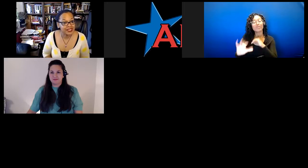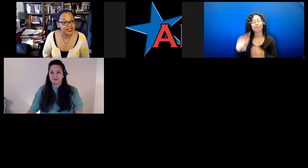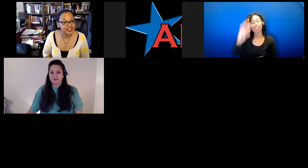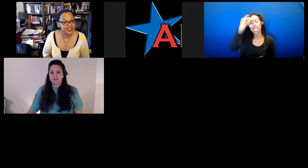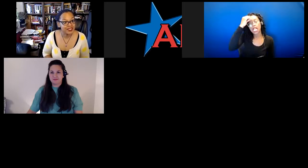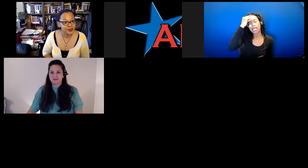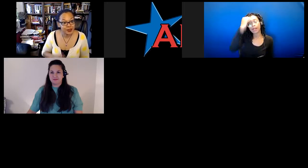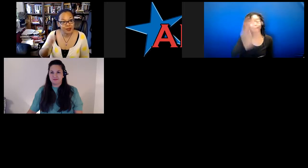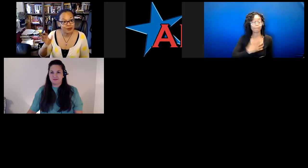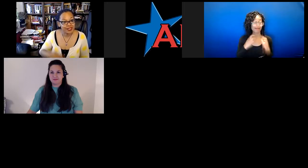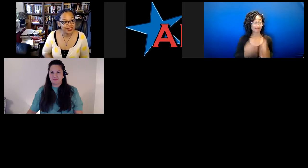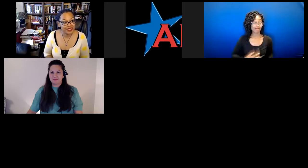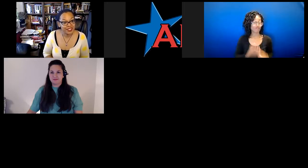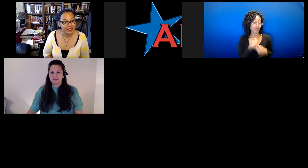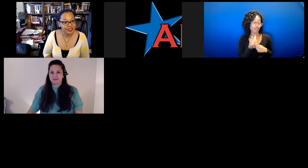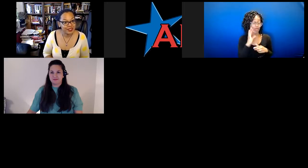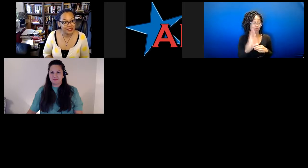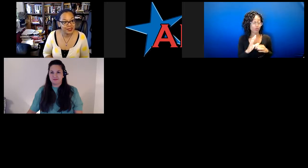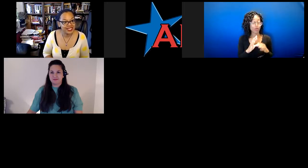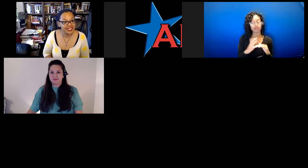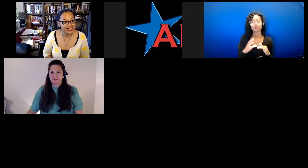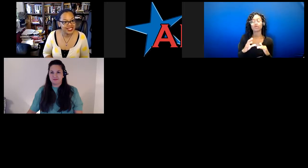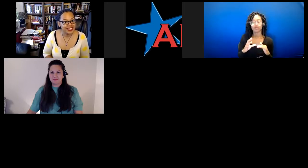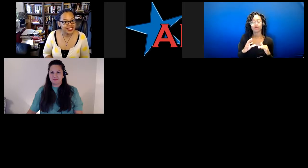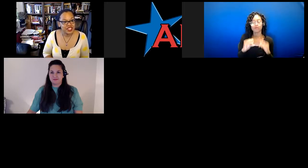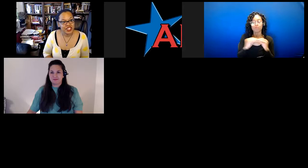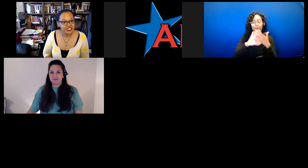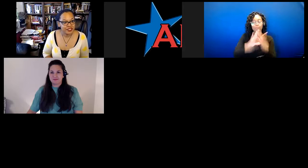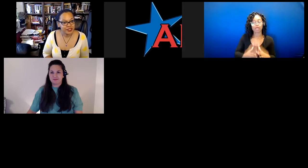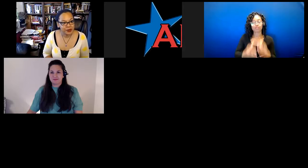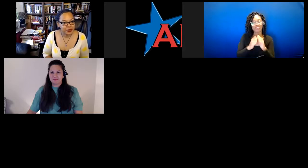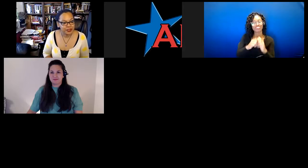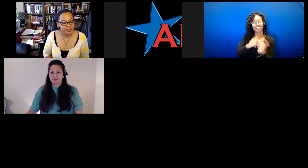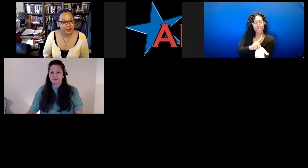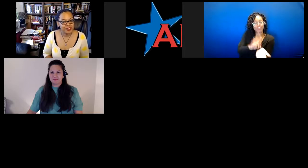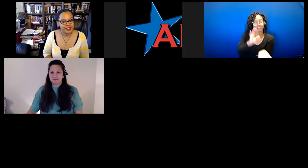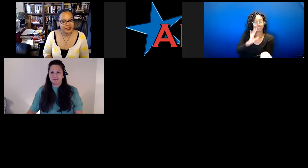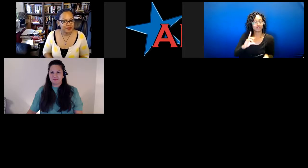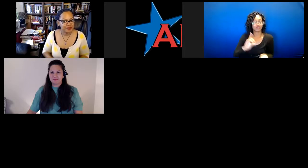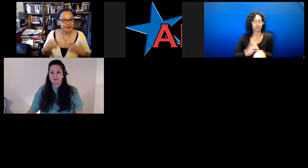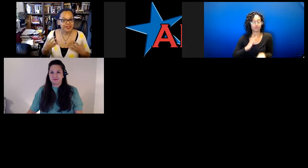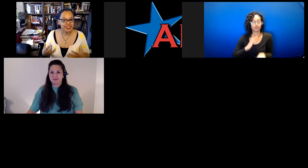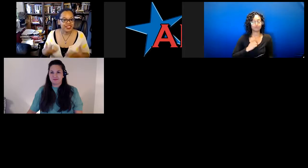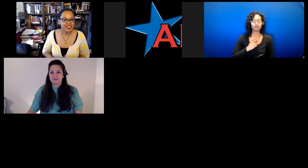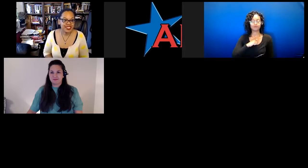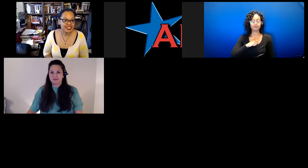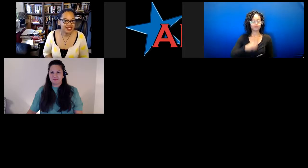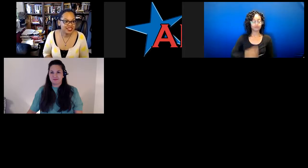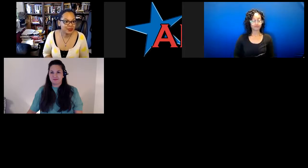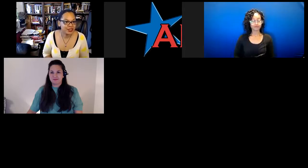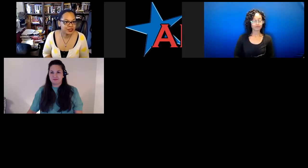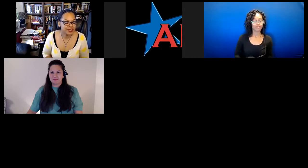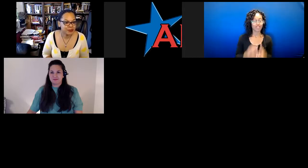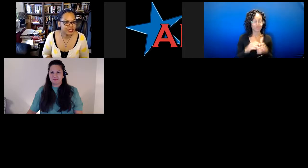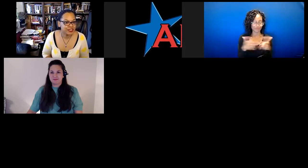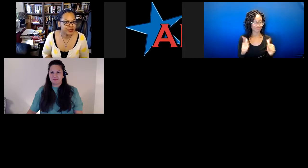client, at least for a little bit, the doctor would change their tune a bit. So again, I think it's one